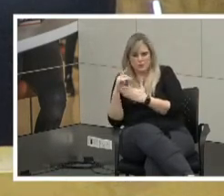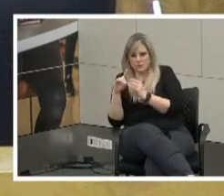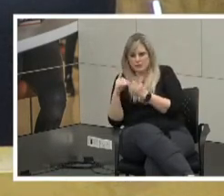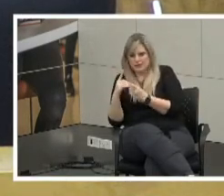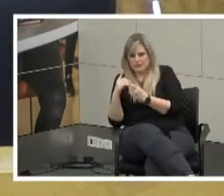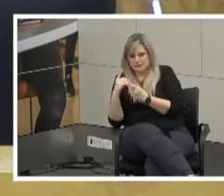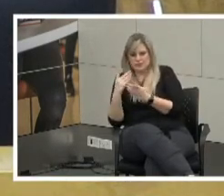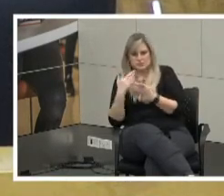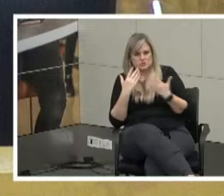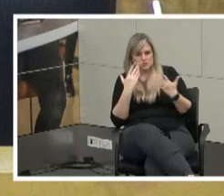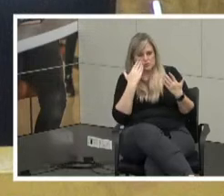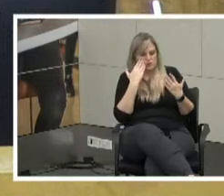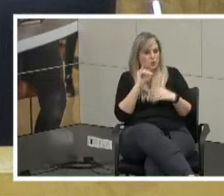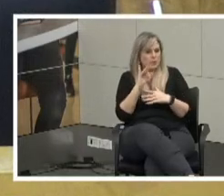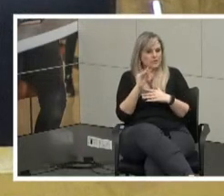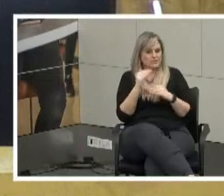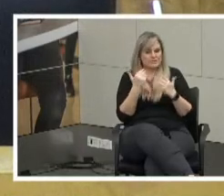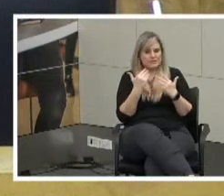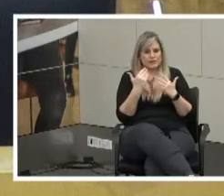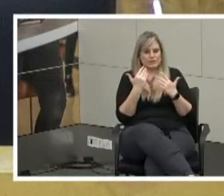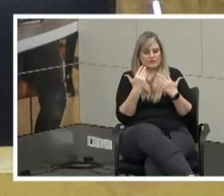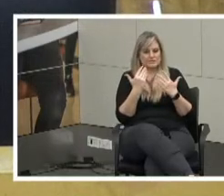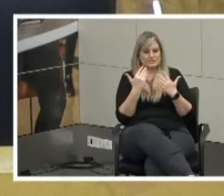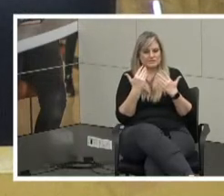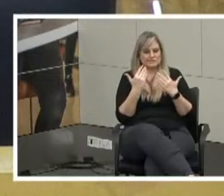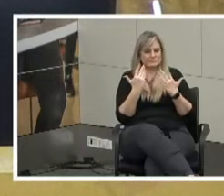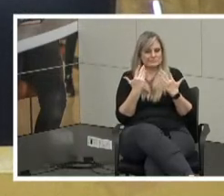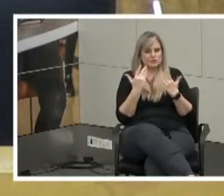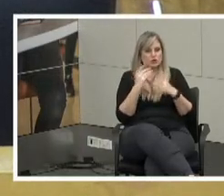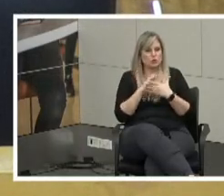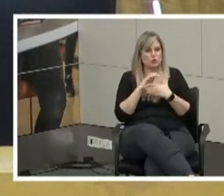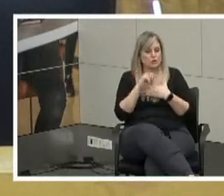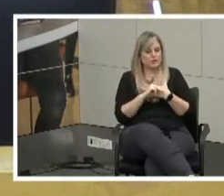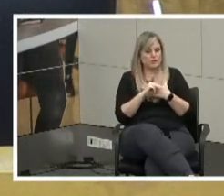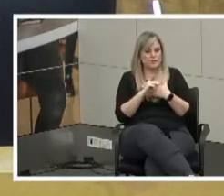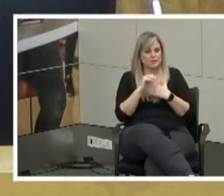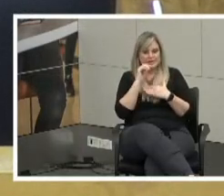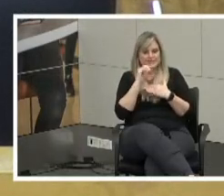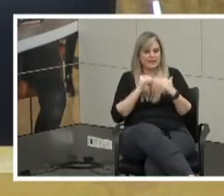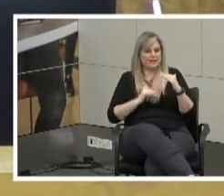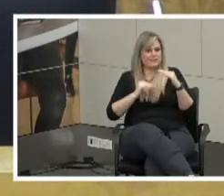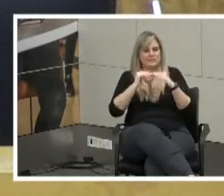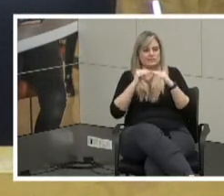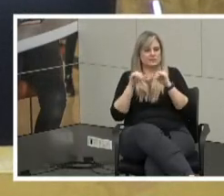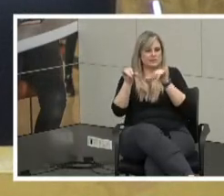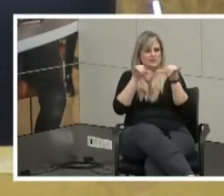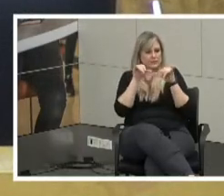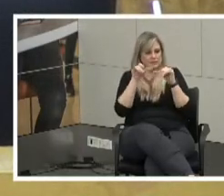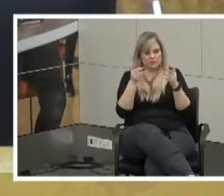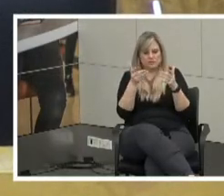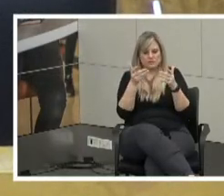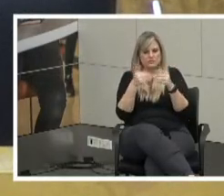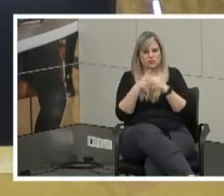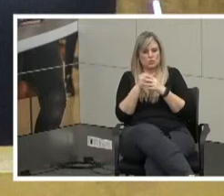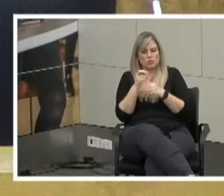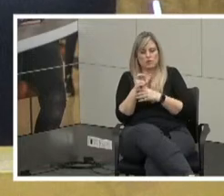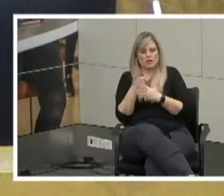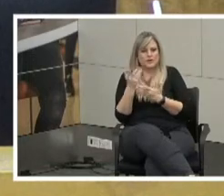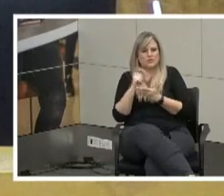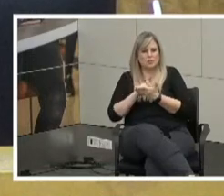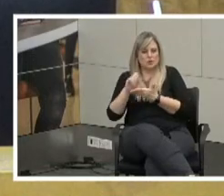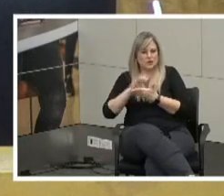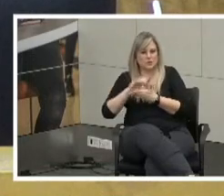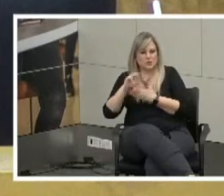below standard curriculum that's being utilized or that there is not already one that's available because if we're writing